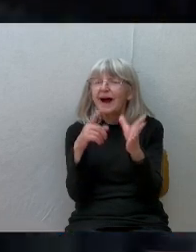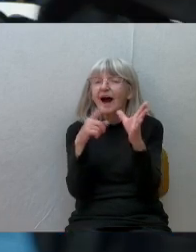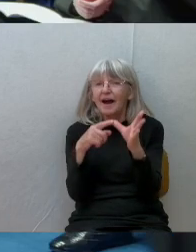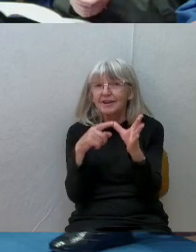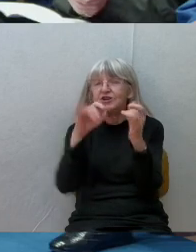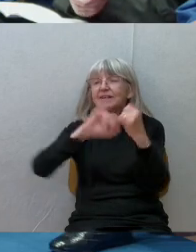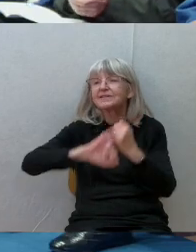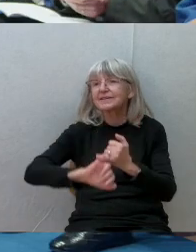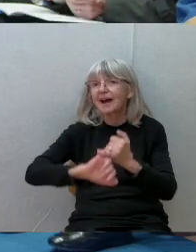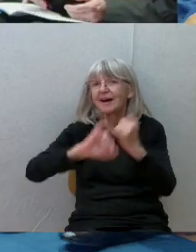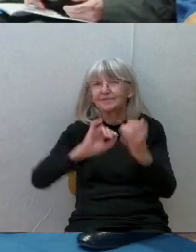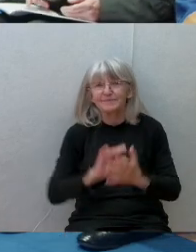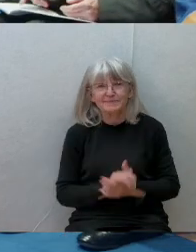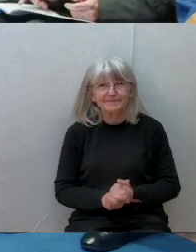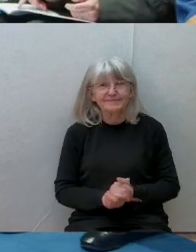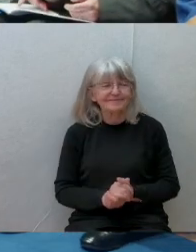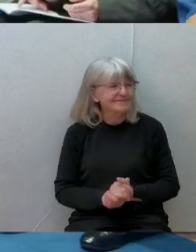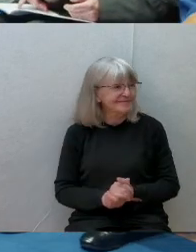Aisha Sattar.